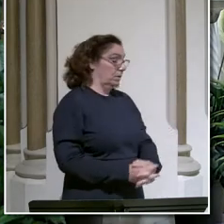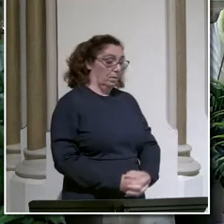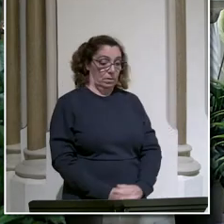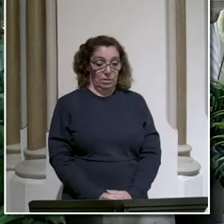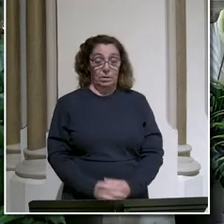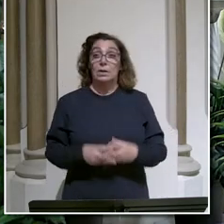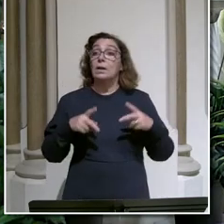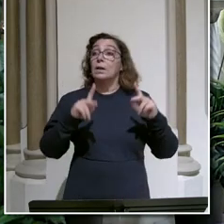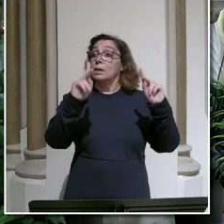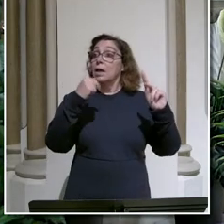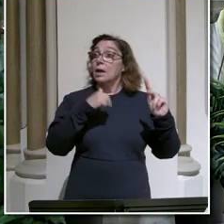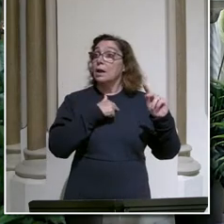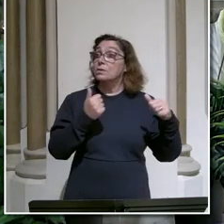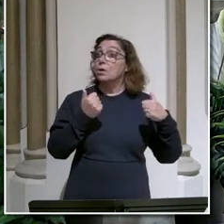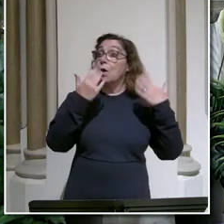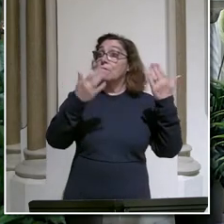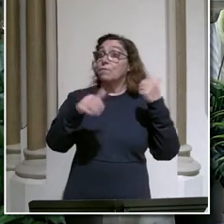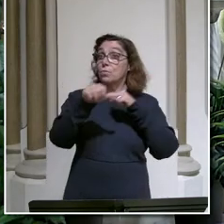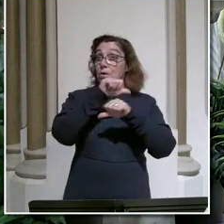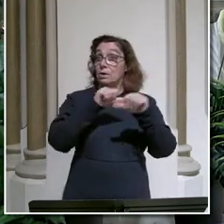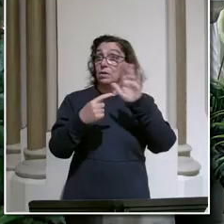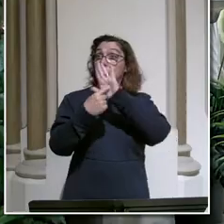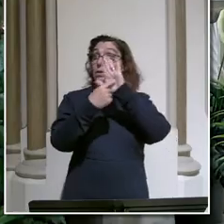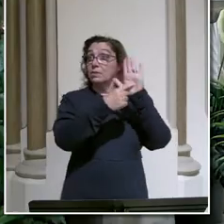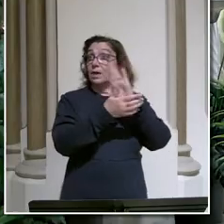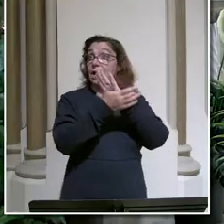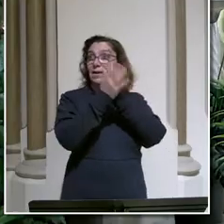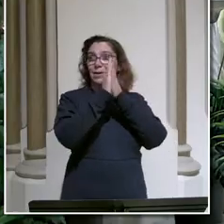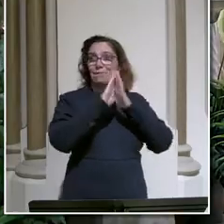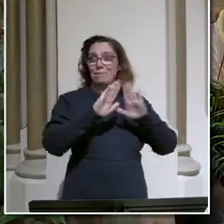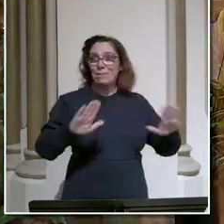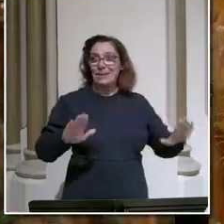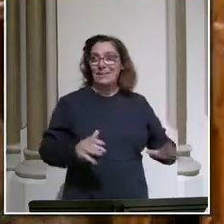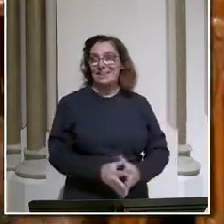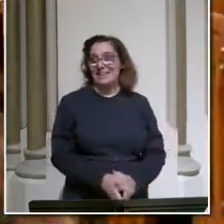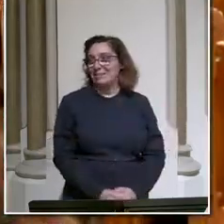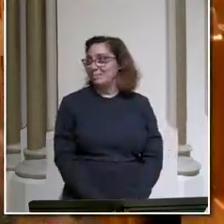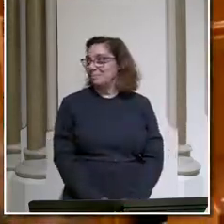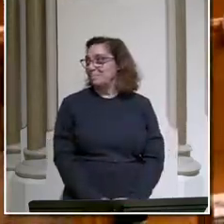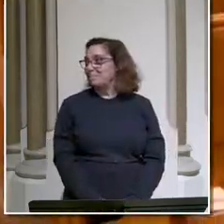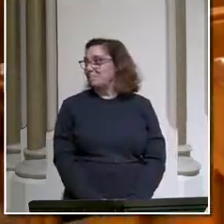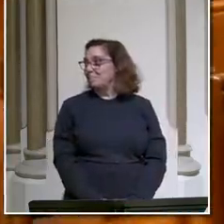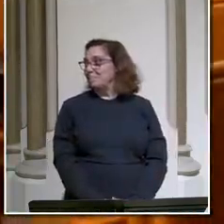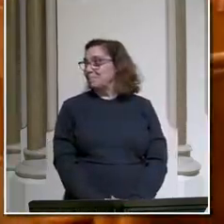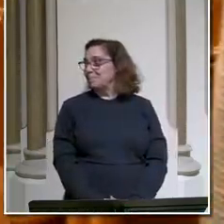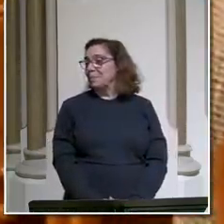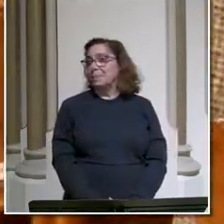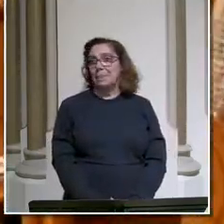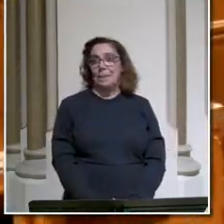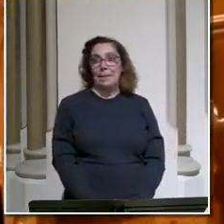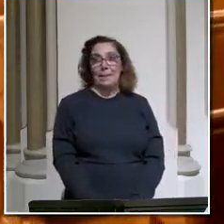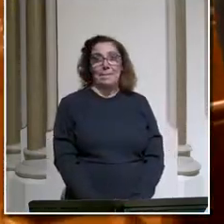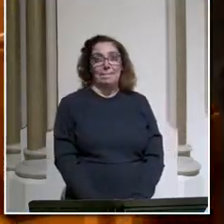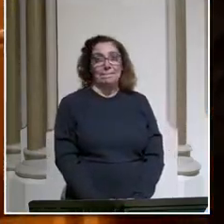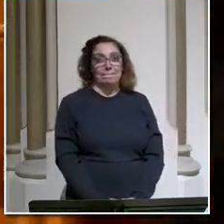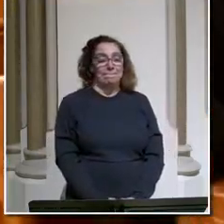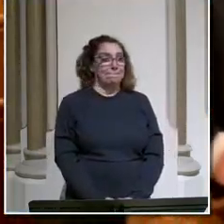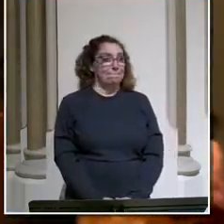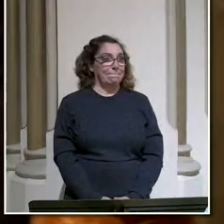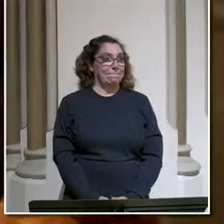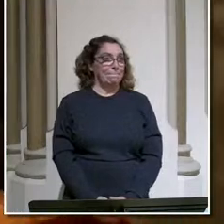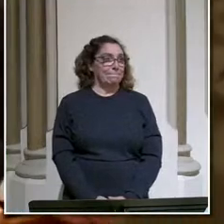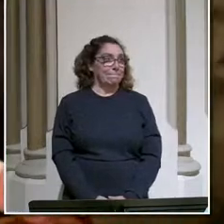Let us offer each other the sign of peace. Christ's peace to you. Salve, Christ's peace. Pray the Lord's